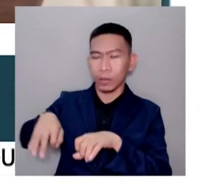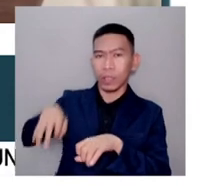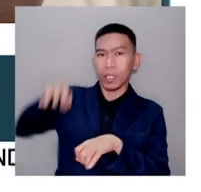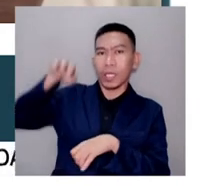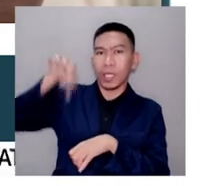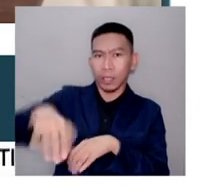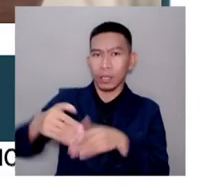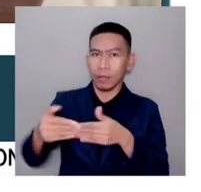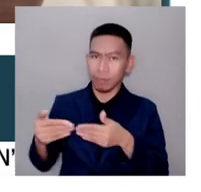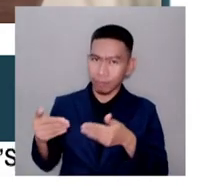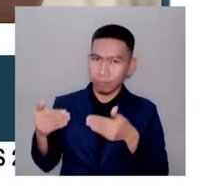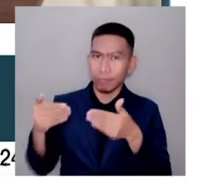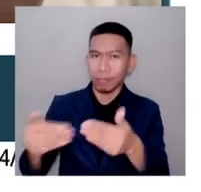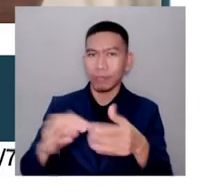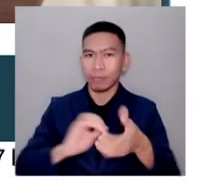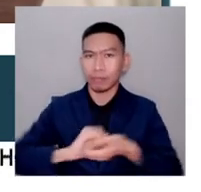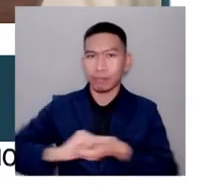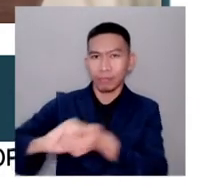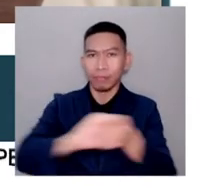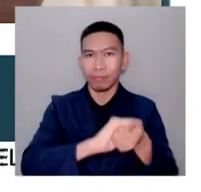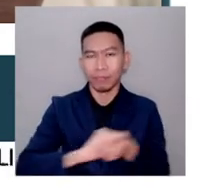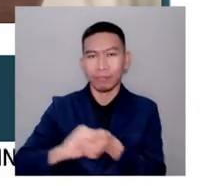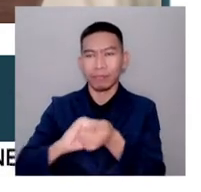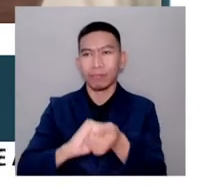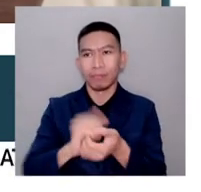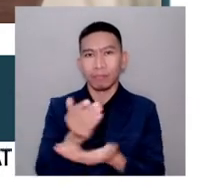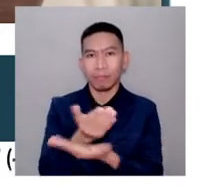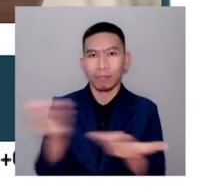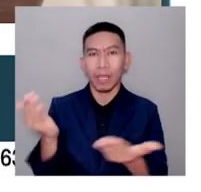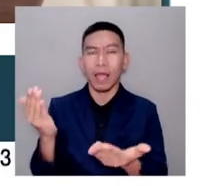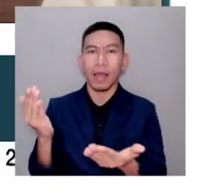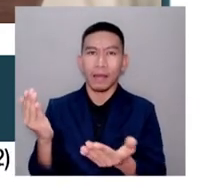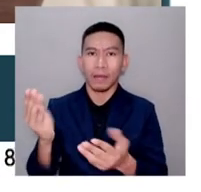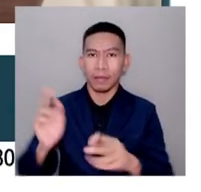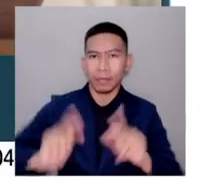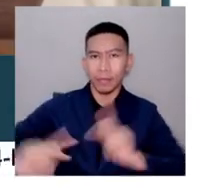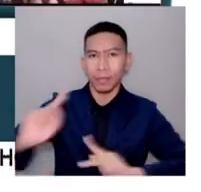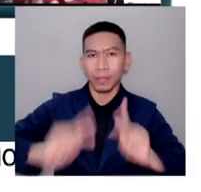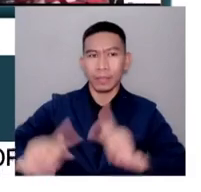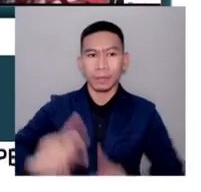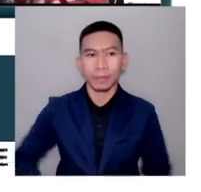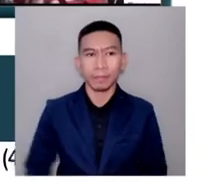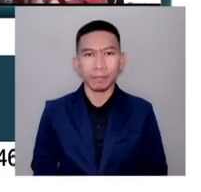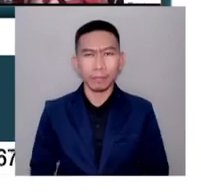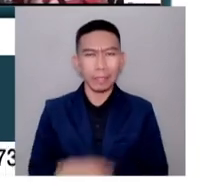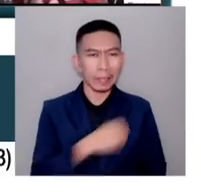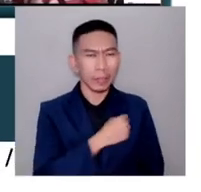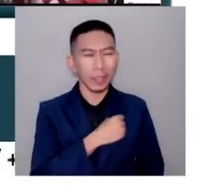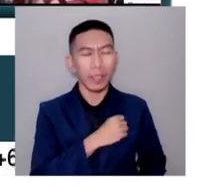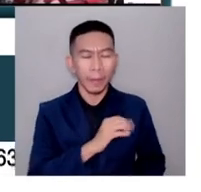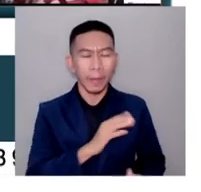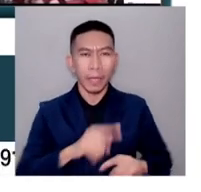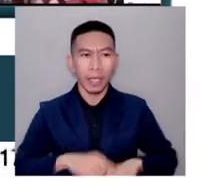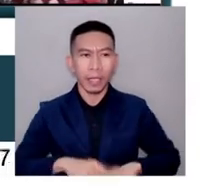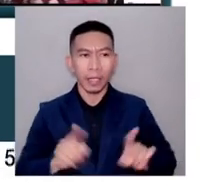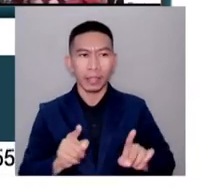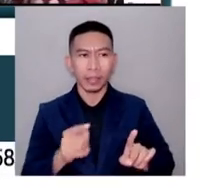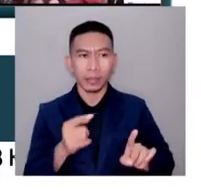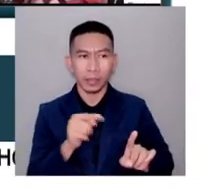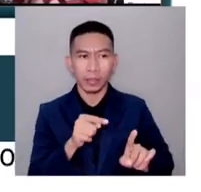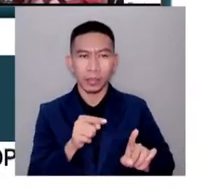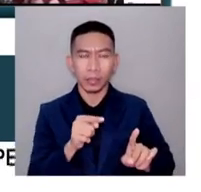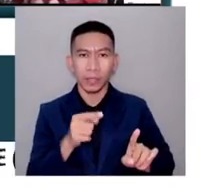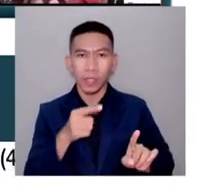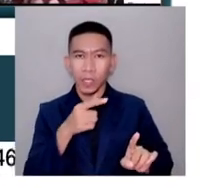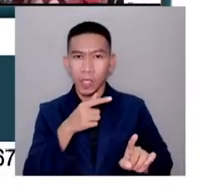on the ground. You know, ginoto. Yeah, sorry about that, Senator, but you know, being the leader of the opposition as vice president is